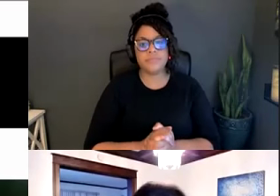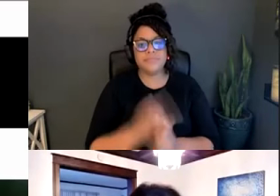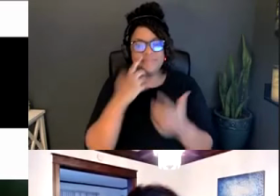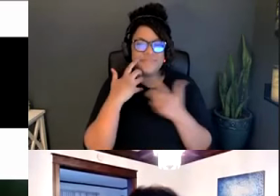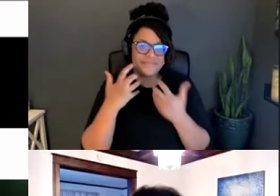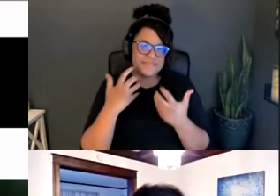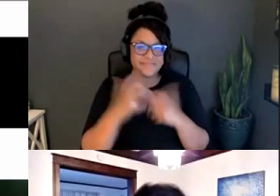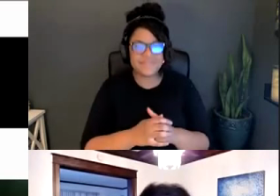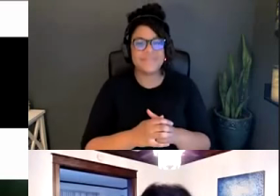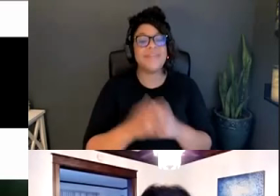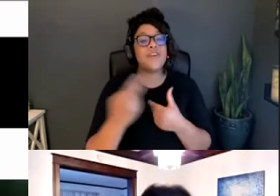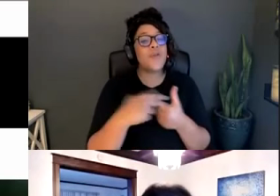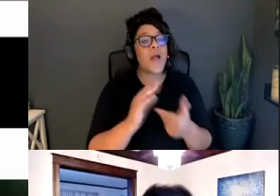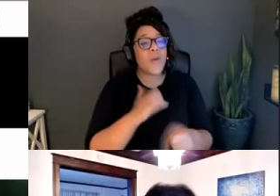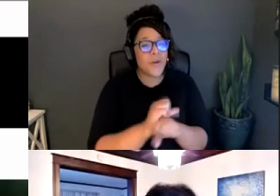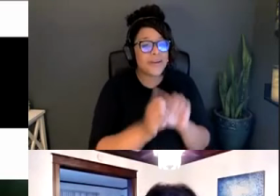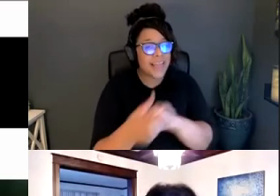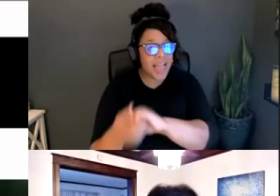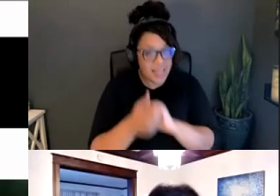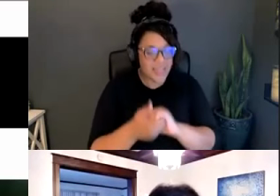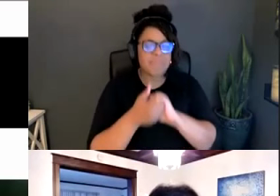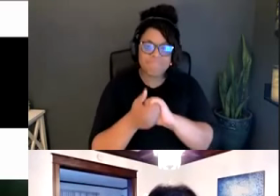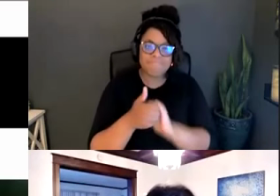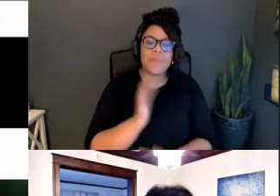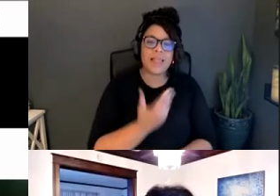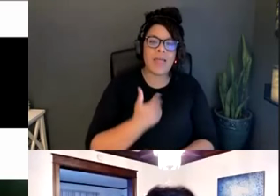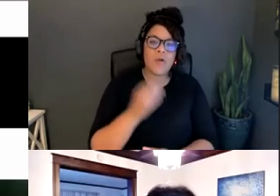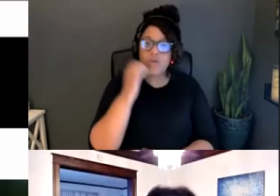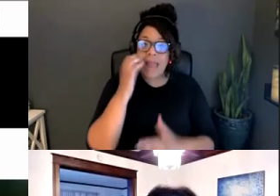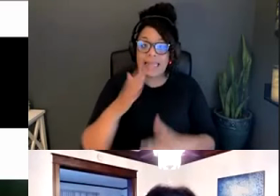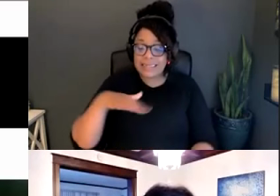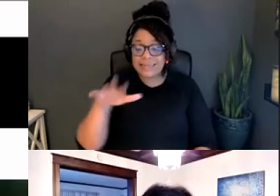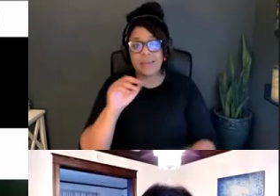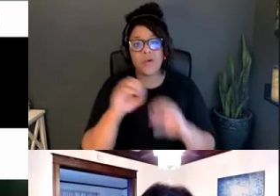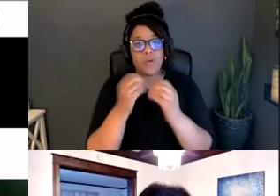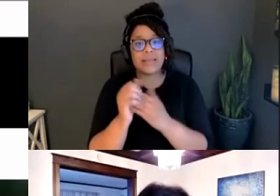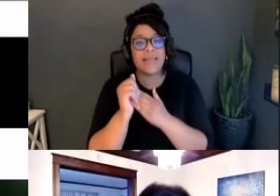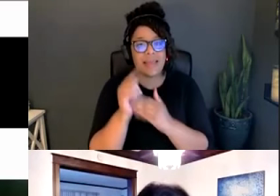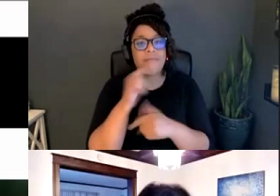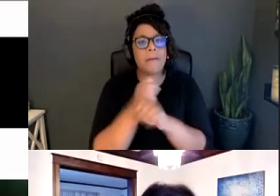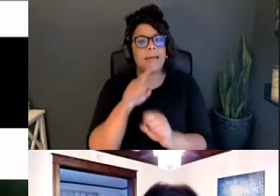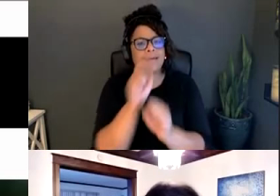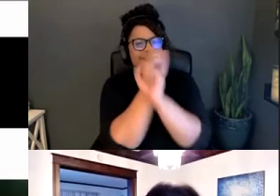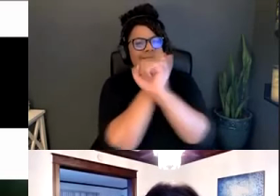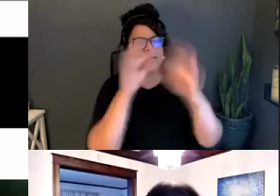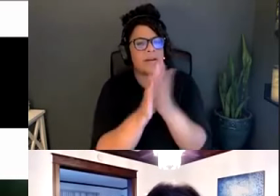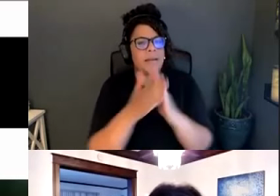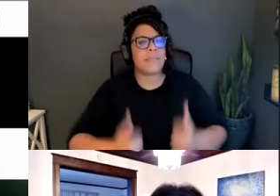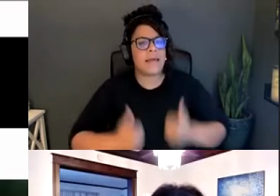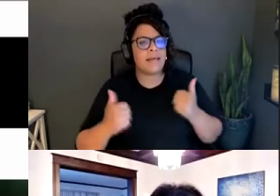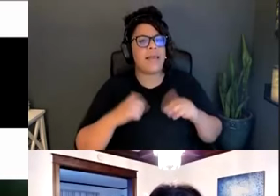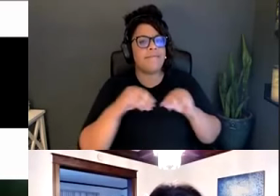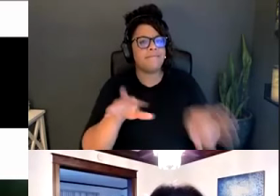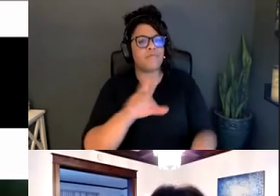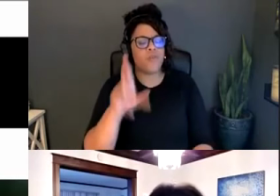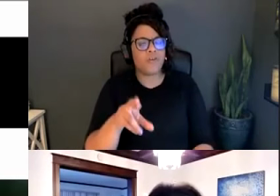this work together. We're going to continue to partner with our residents and organization leaders to make this vision come to life in Rochester.